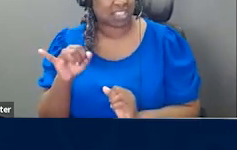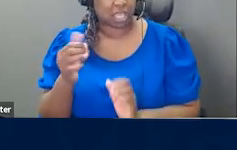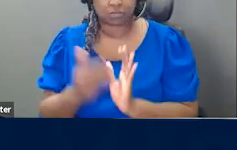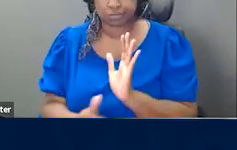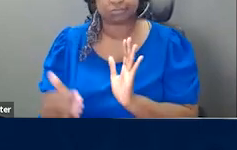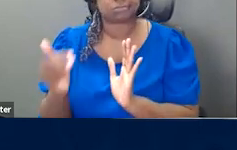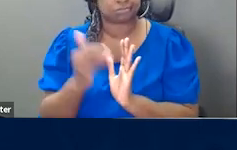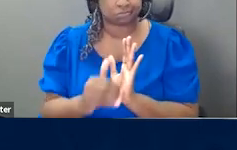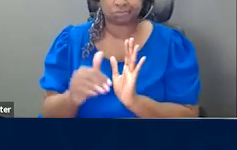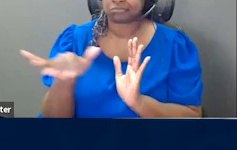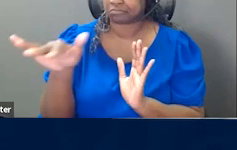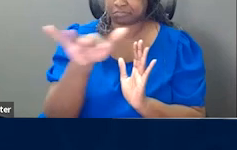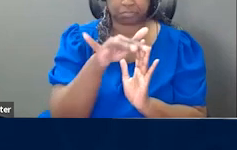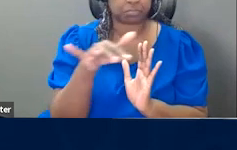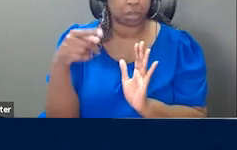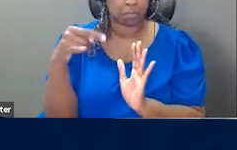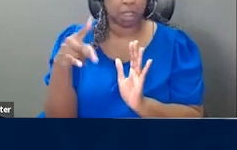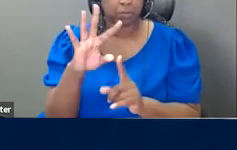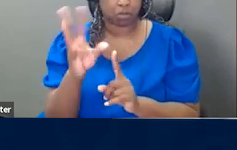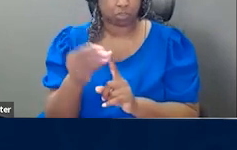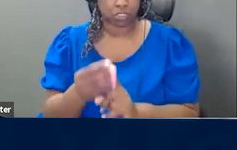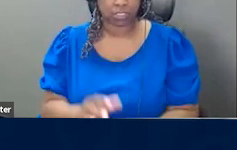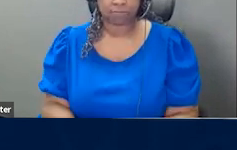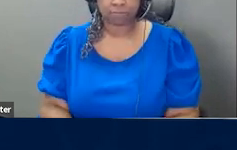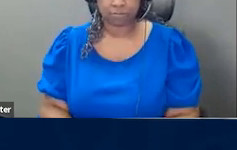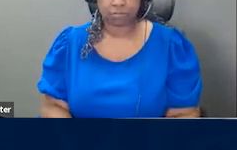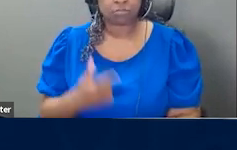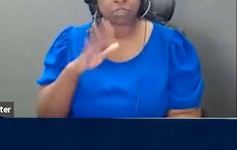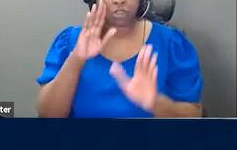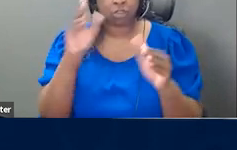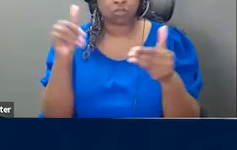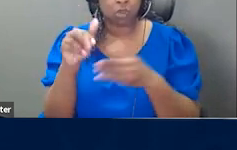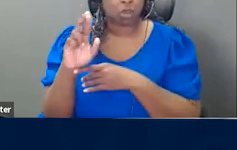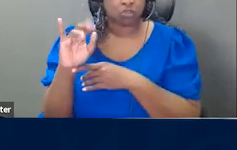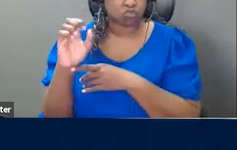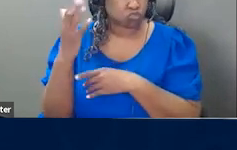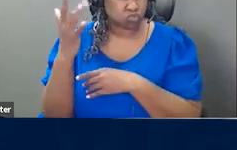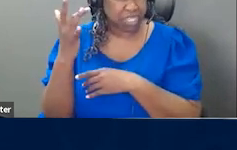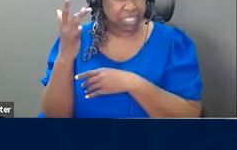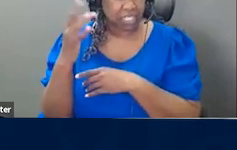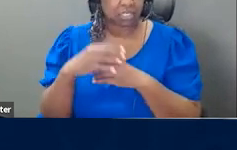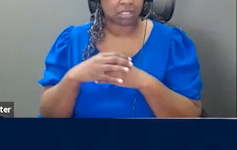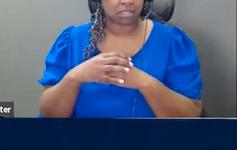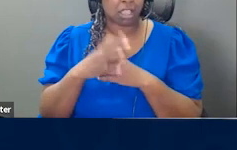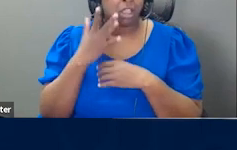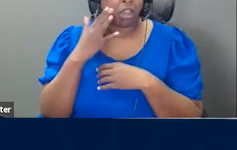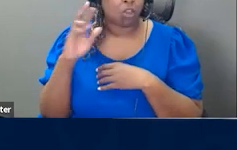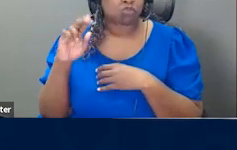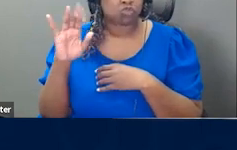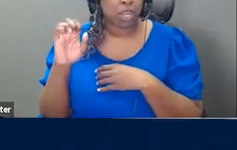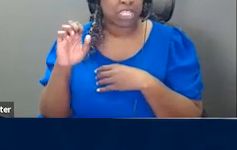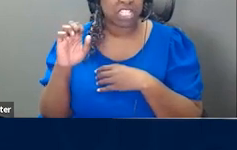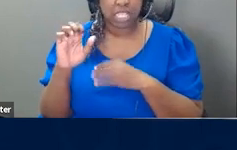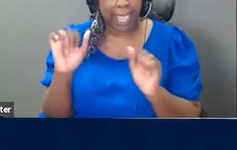throughout pop culture. And we focus specifically on race because it's very visible, right? We can